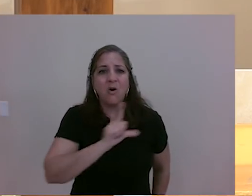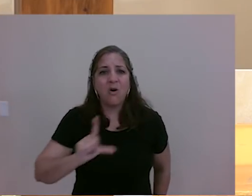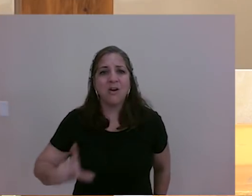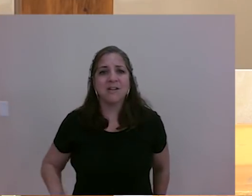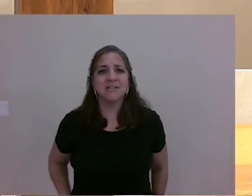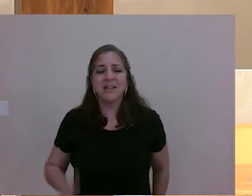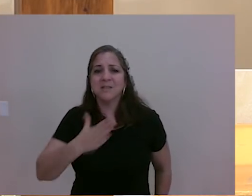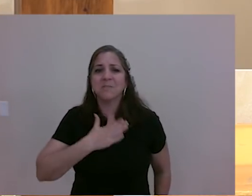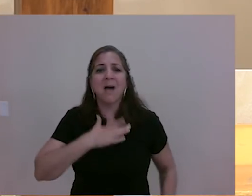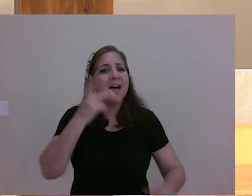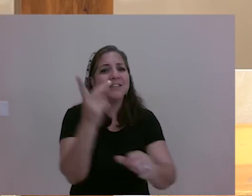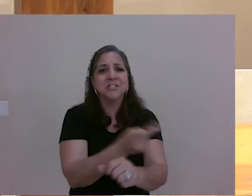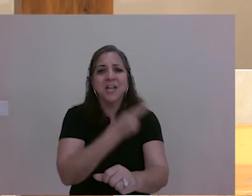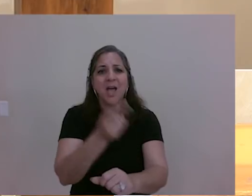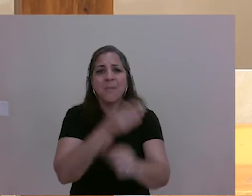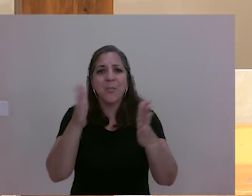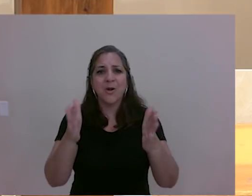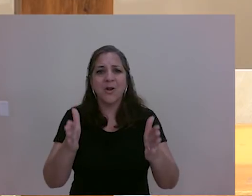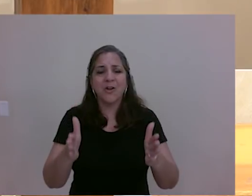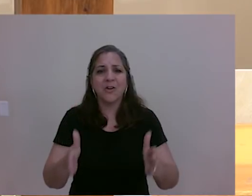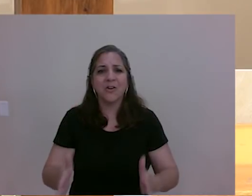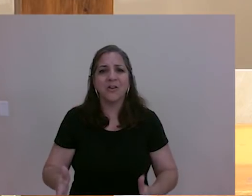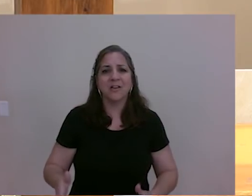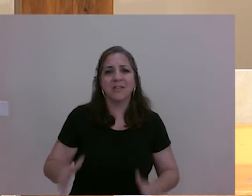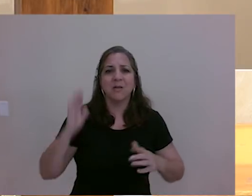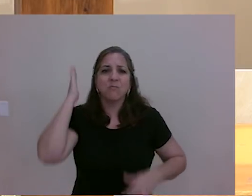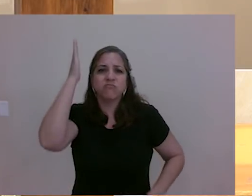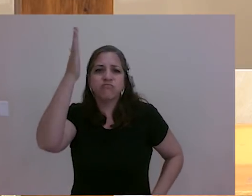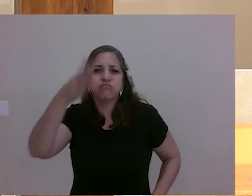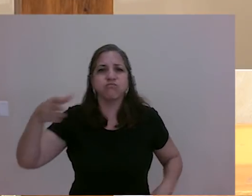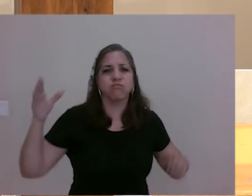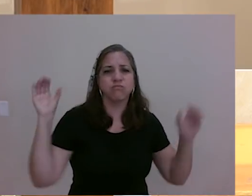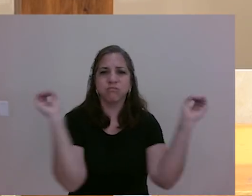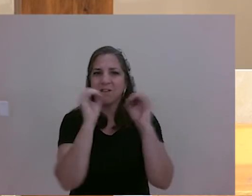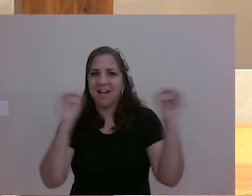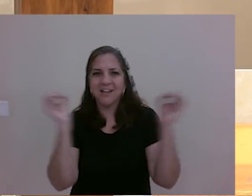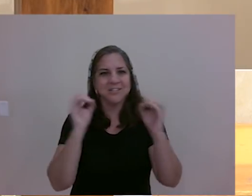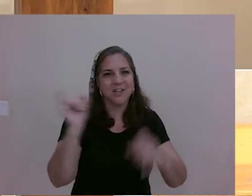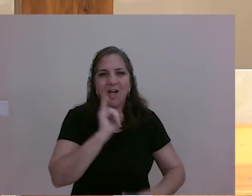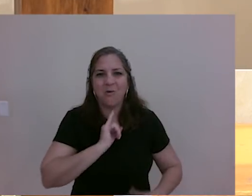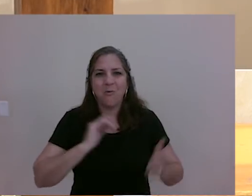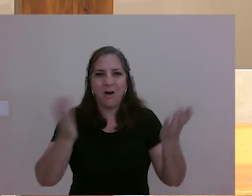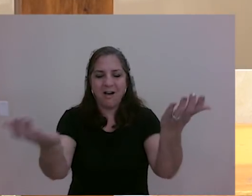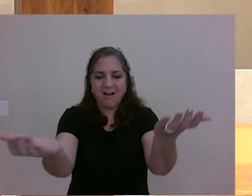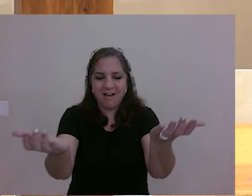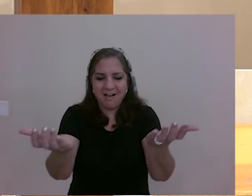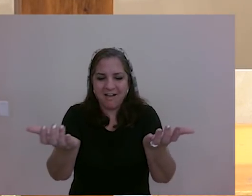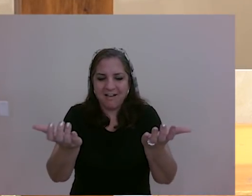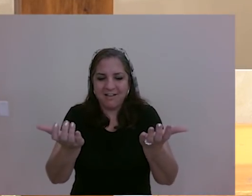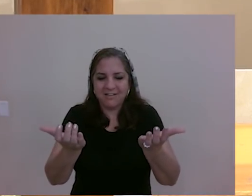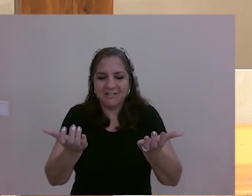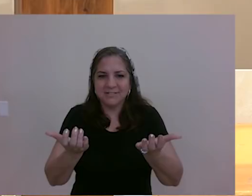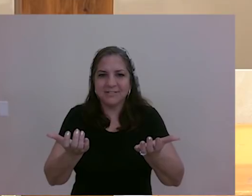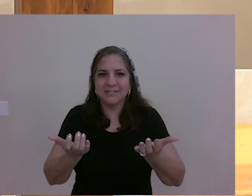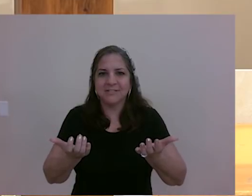The Lord is my shepherd. There is nothing I shall